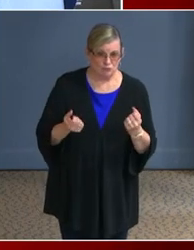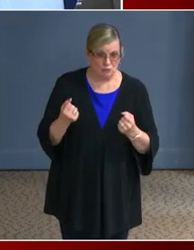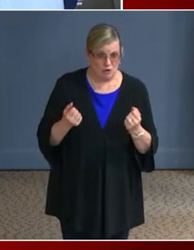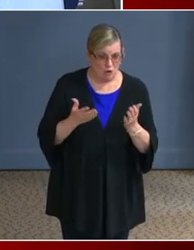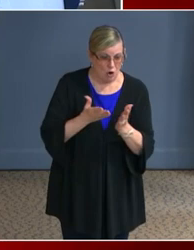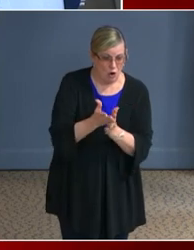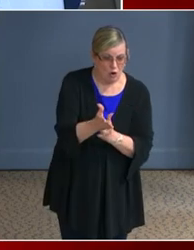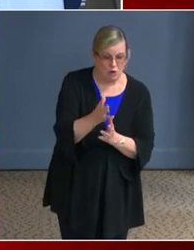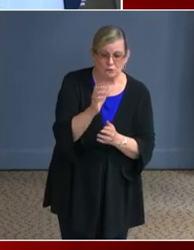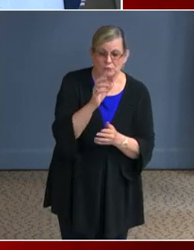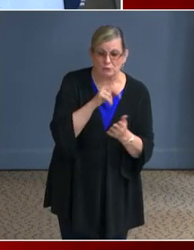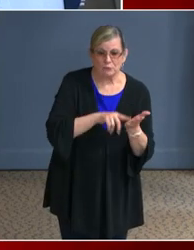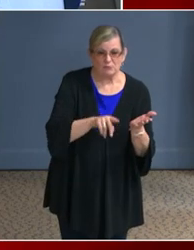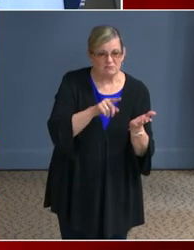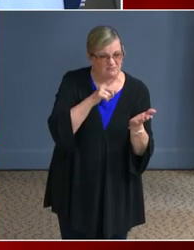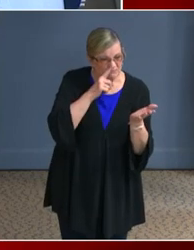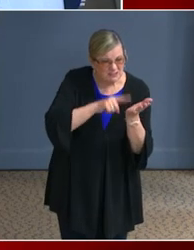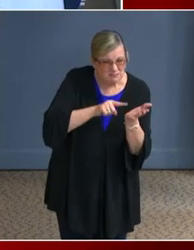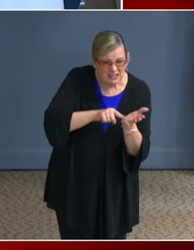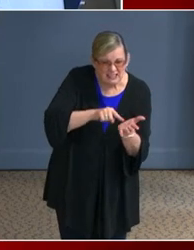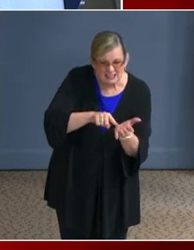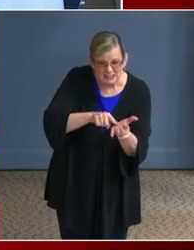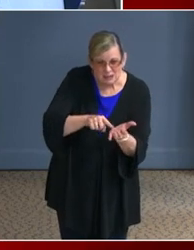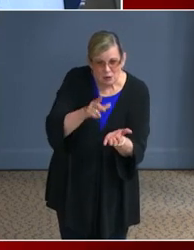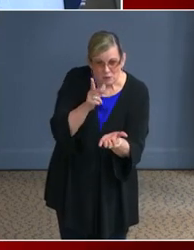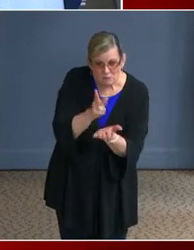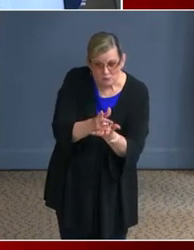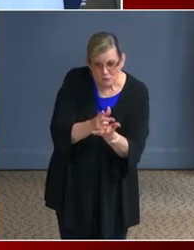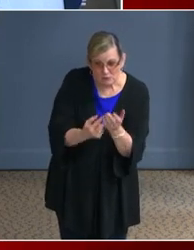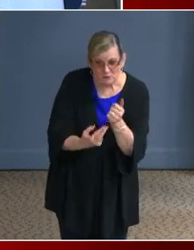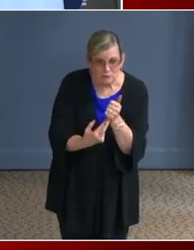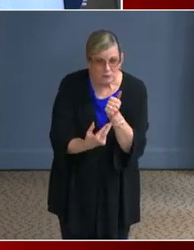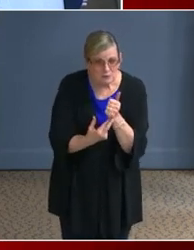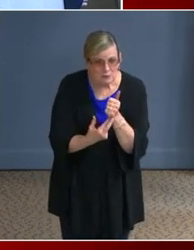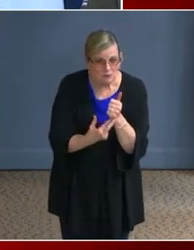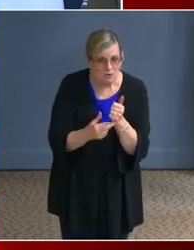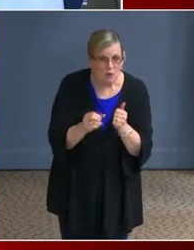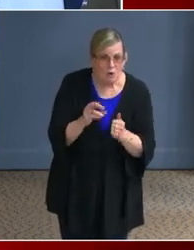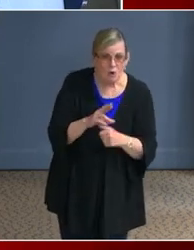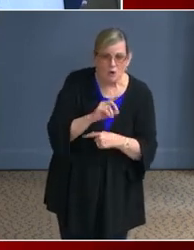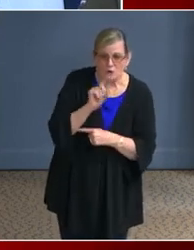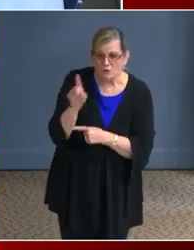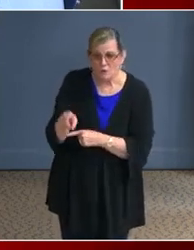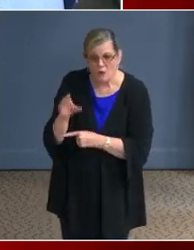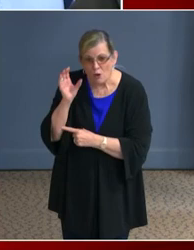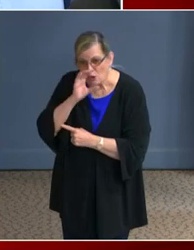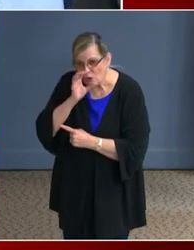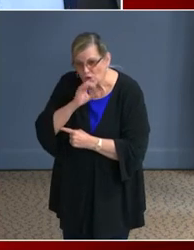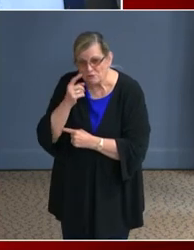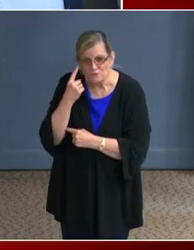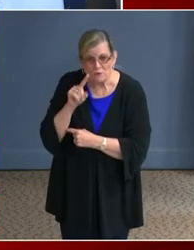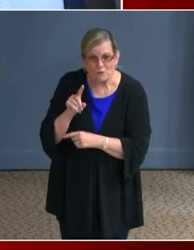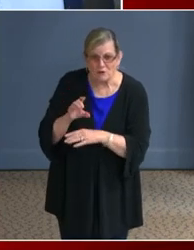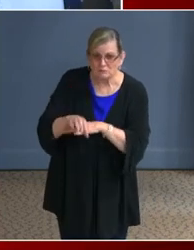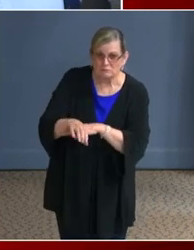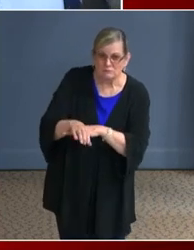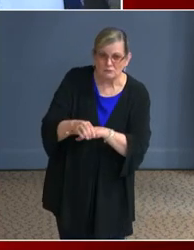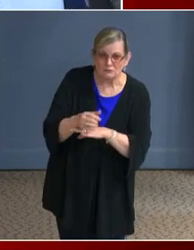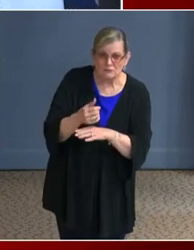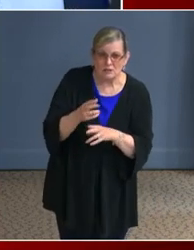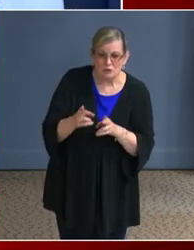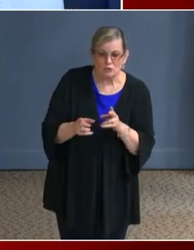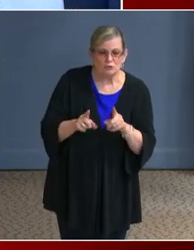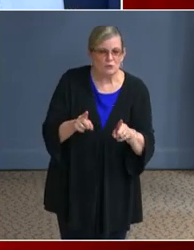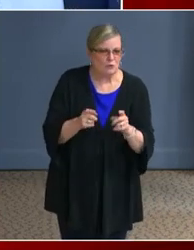So not only when parking enforcement goes out to enforce about rush hour parking, they're also looking